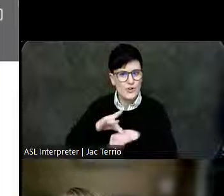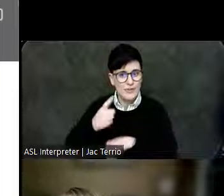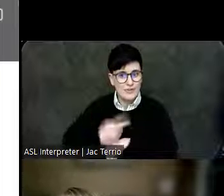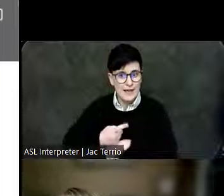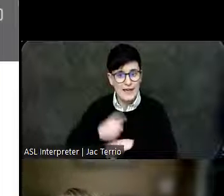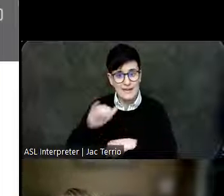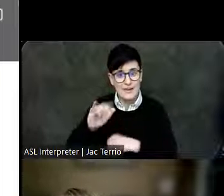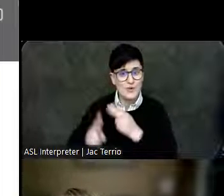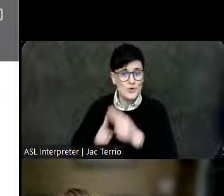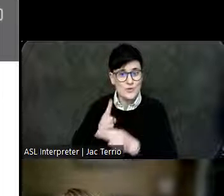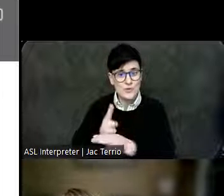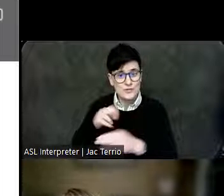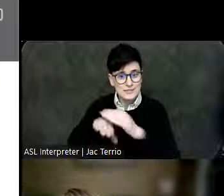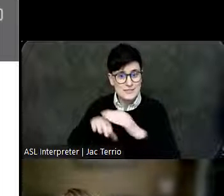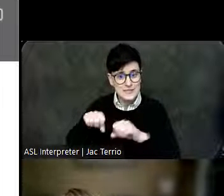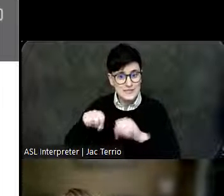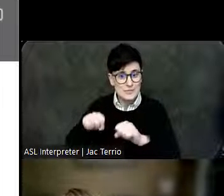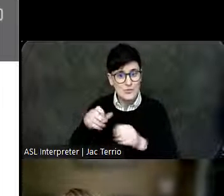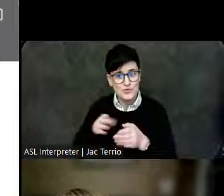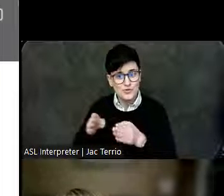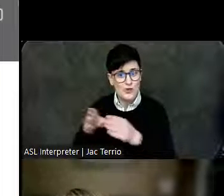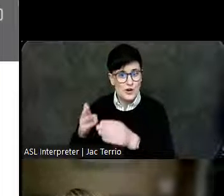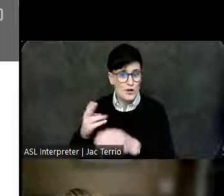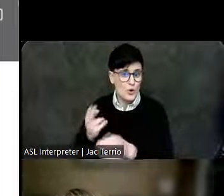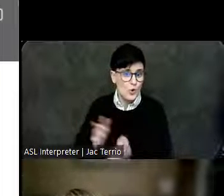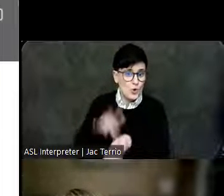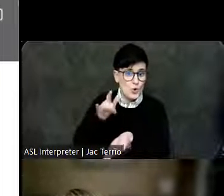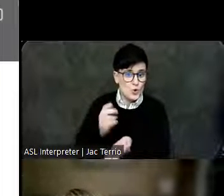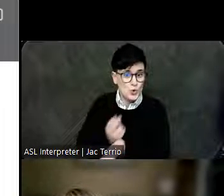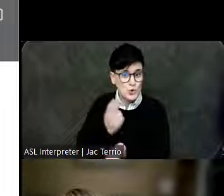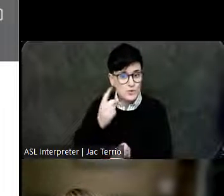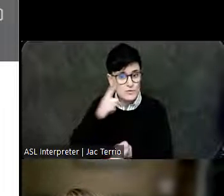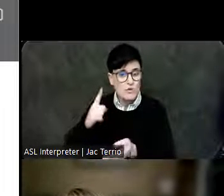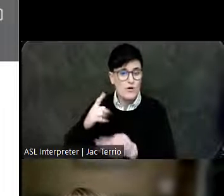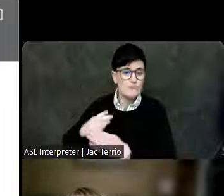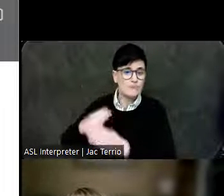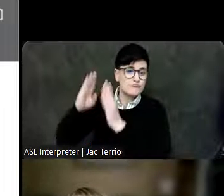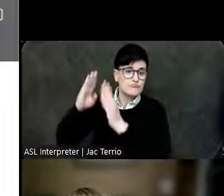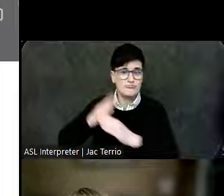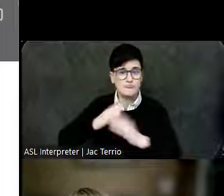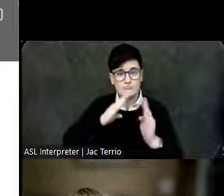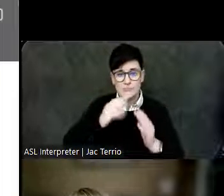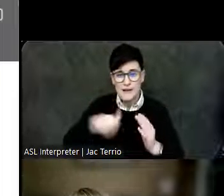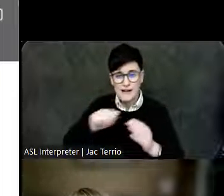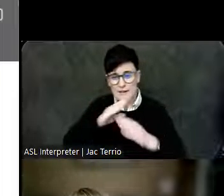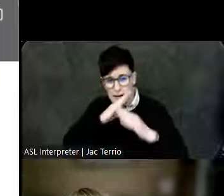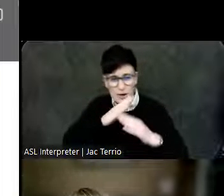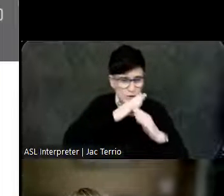down barriers for the outdoors. And it's at Cedar Swamp Preserve in Manchester.